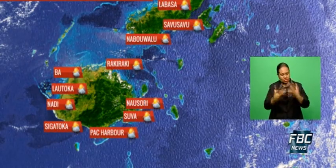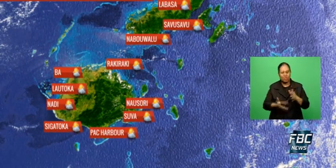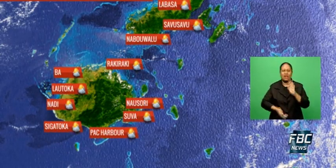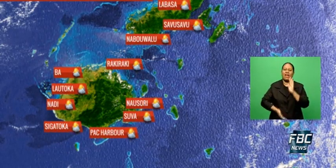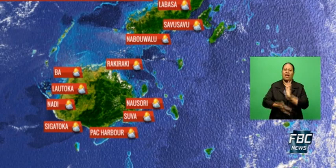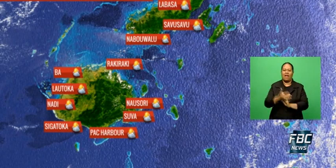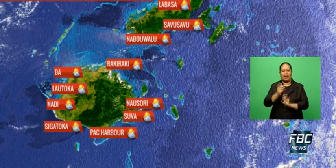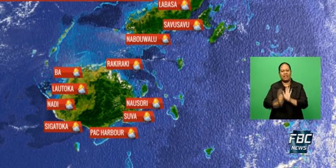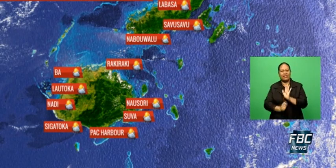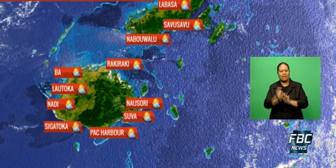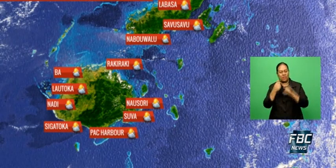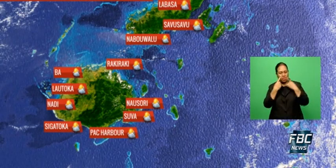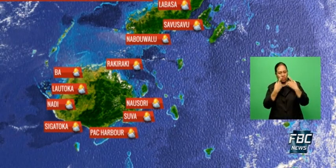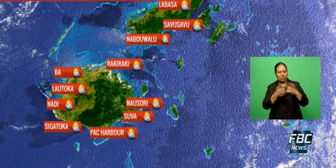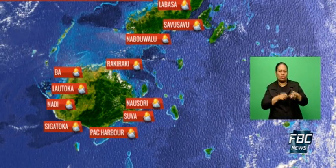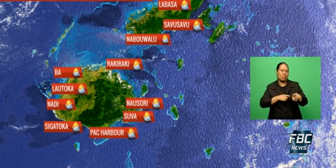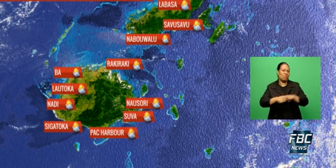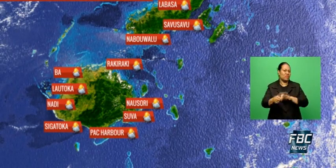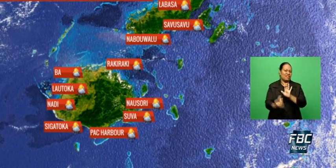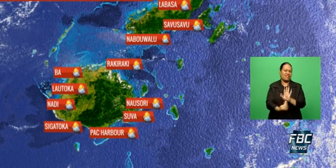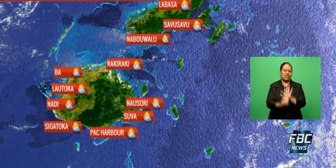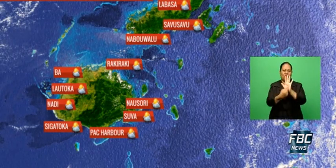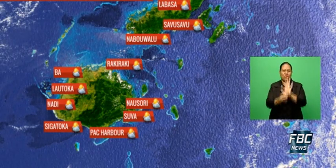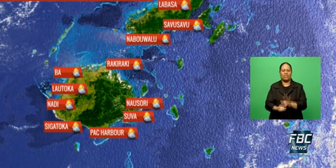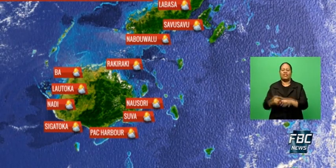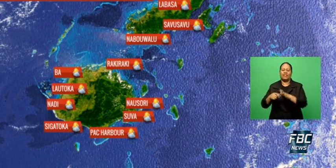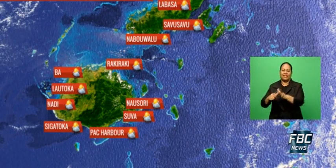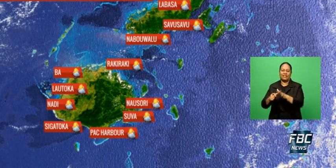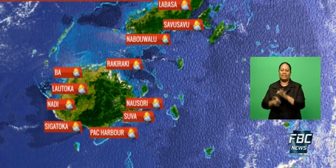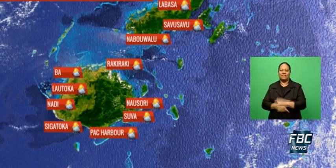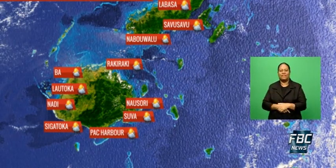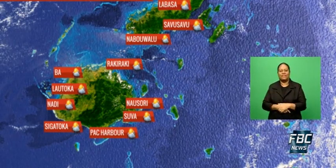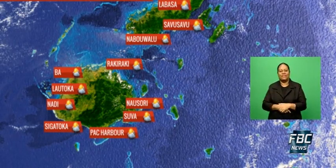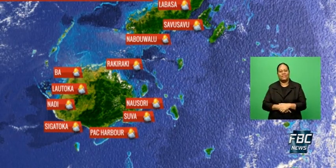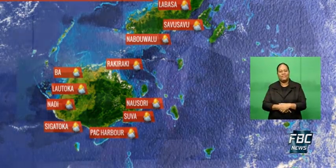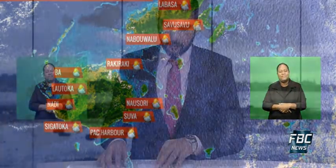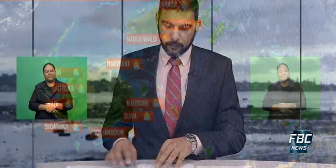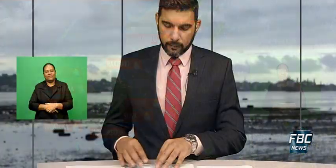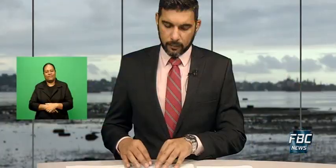by occasional showers, mostly in the north and east.